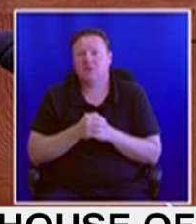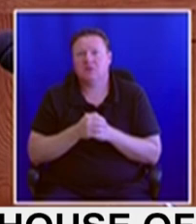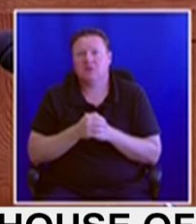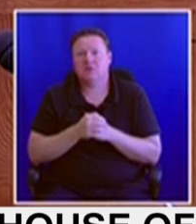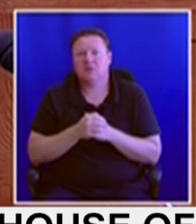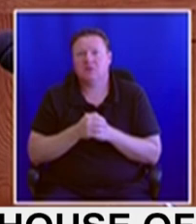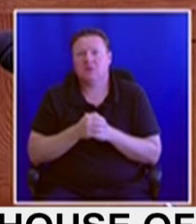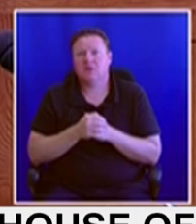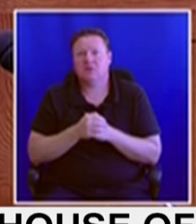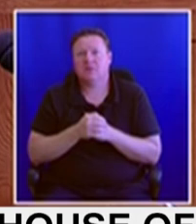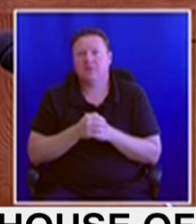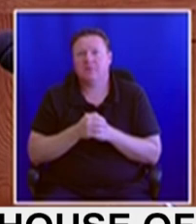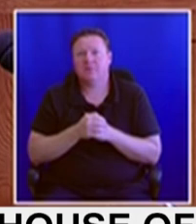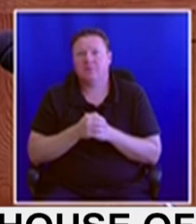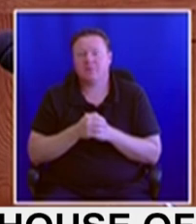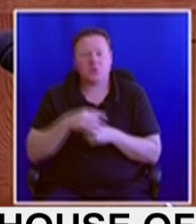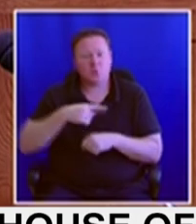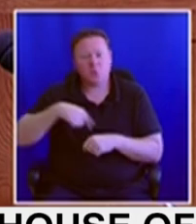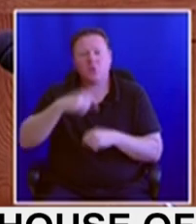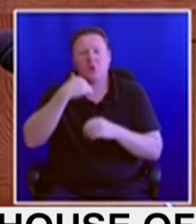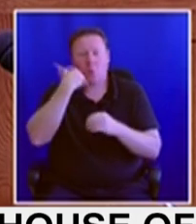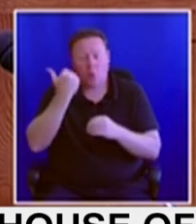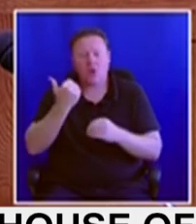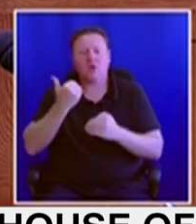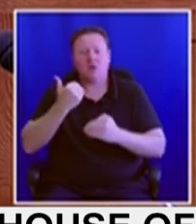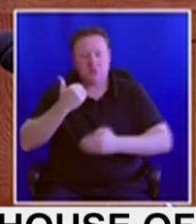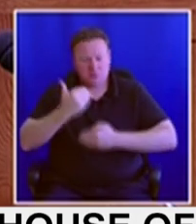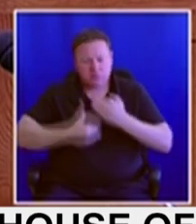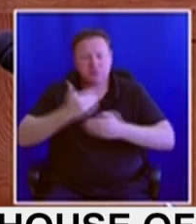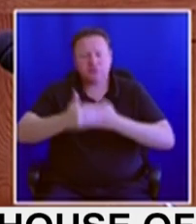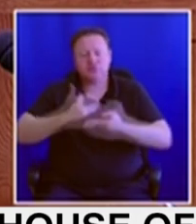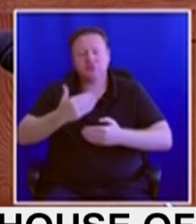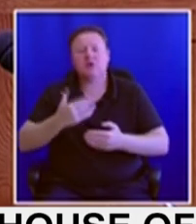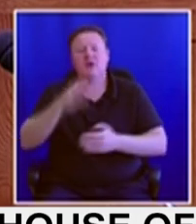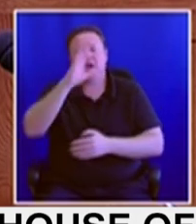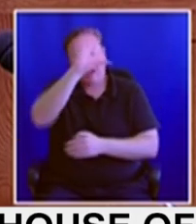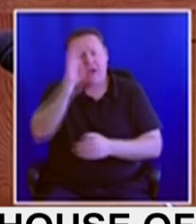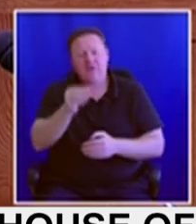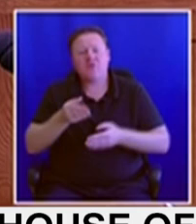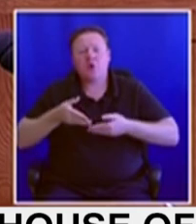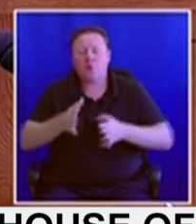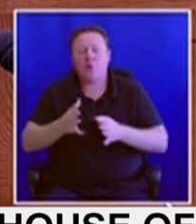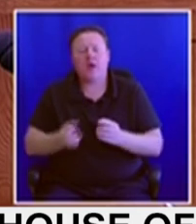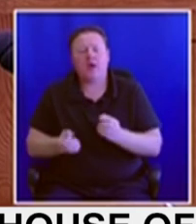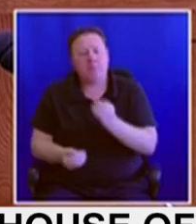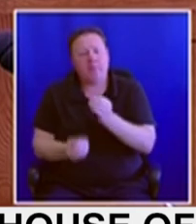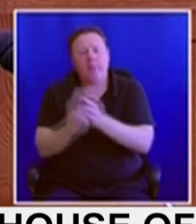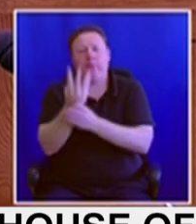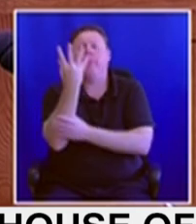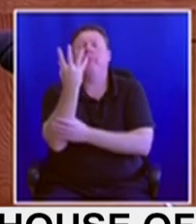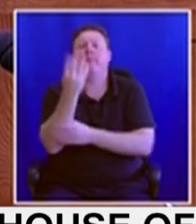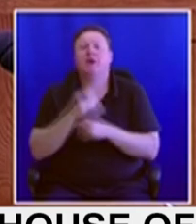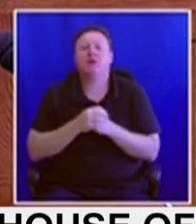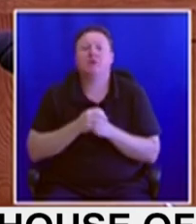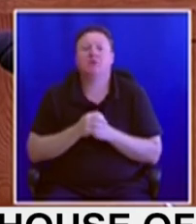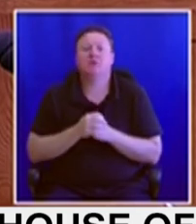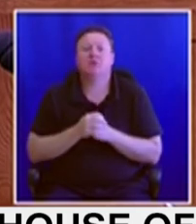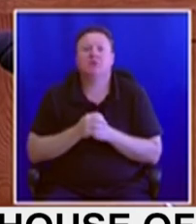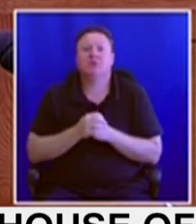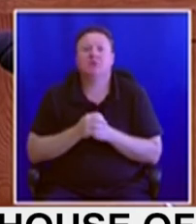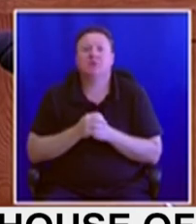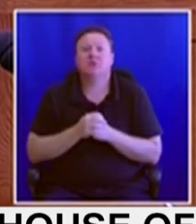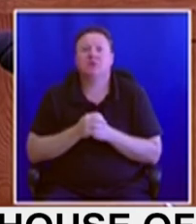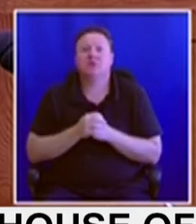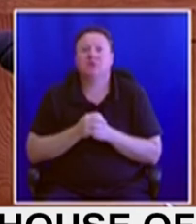irreversible onward surge to the African spirit. As representatives and leaders within